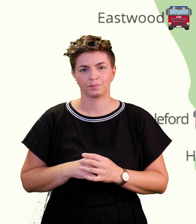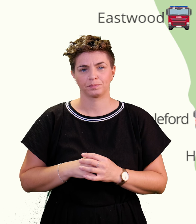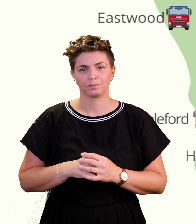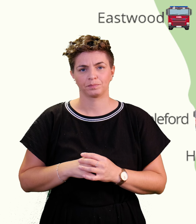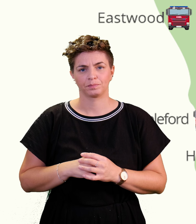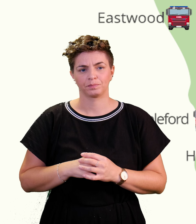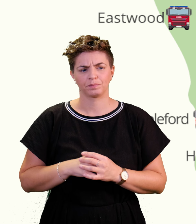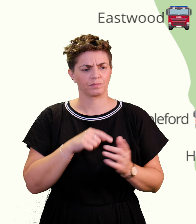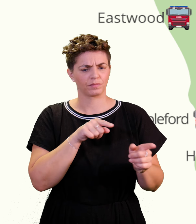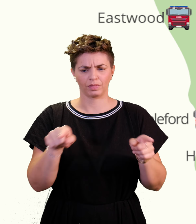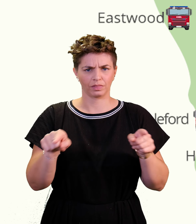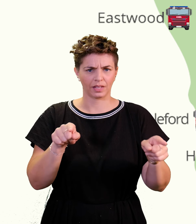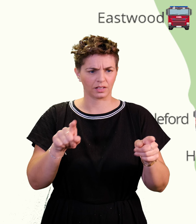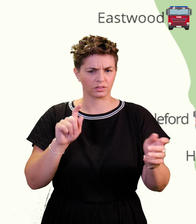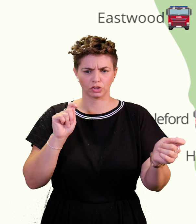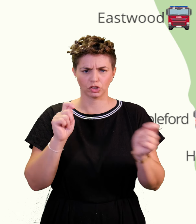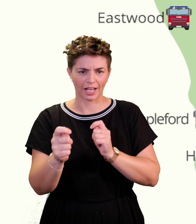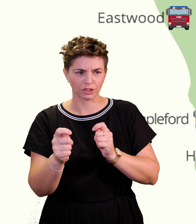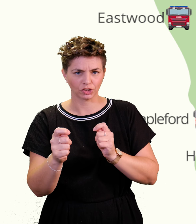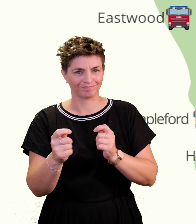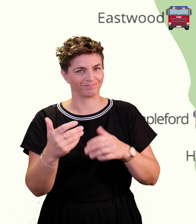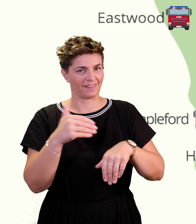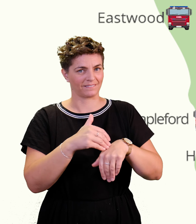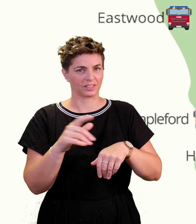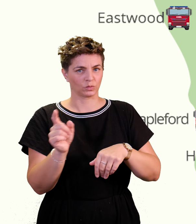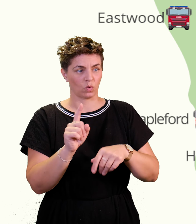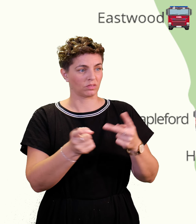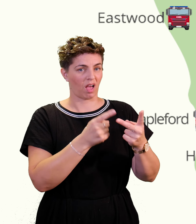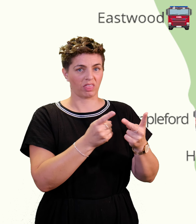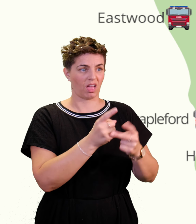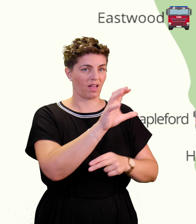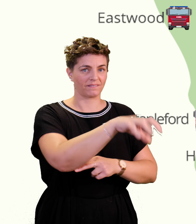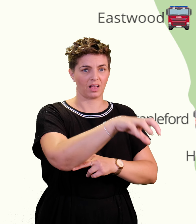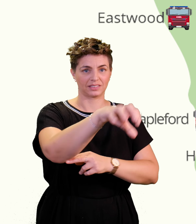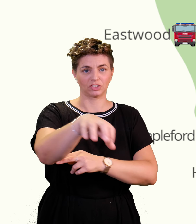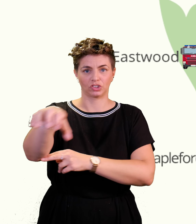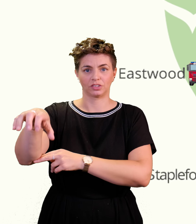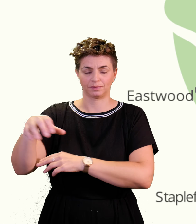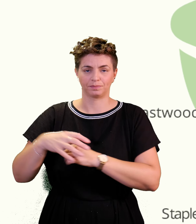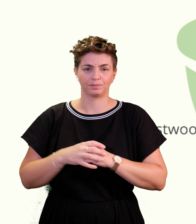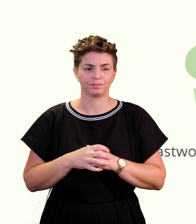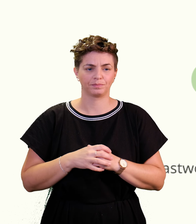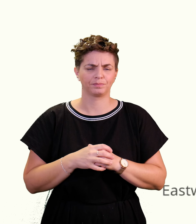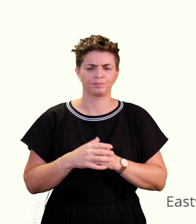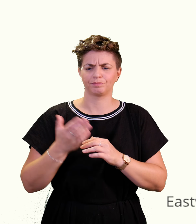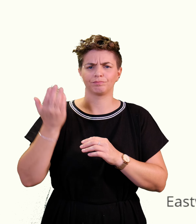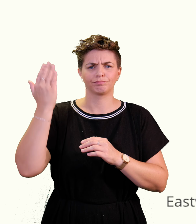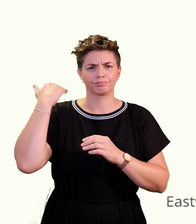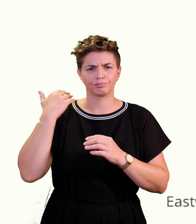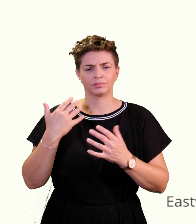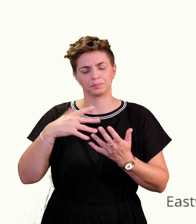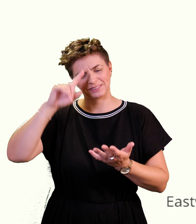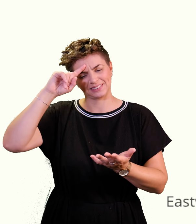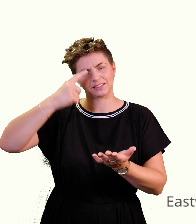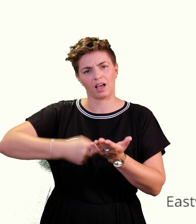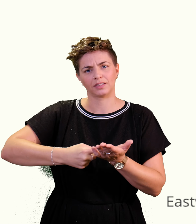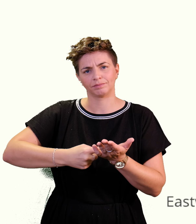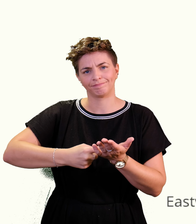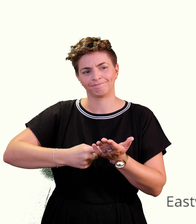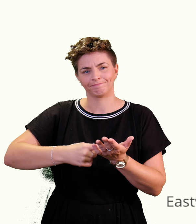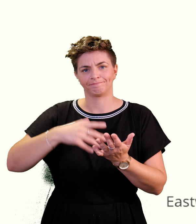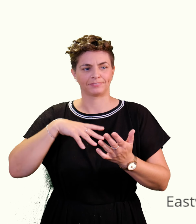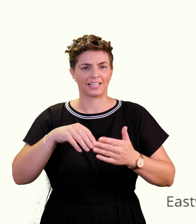Because of these changes, this also has an effect on other stations around it. A few years ago we made a decision to